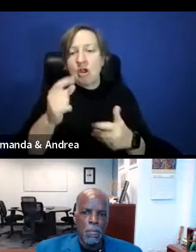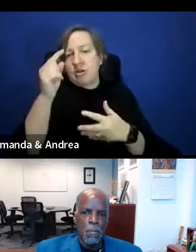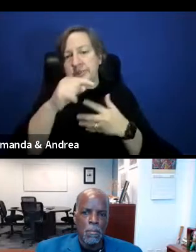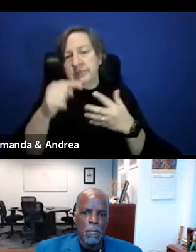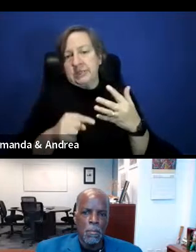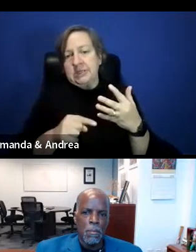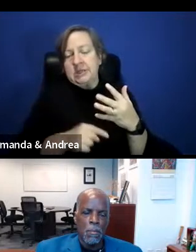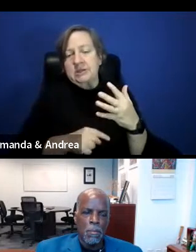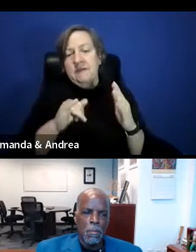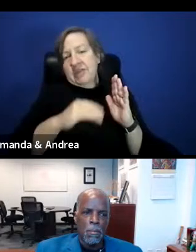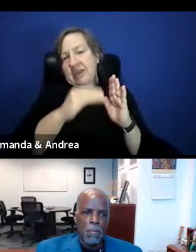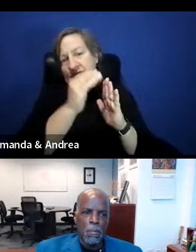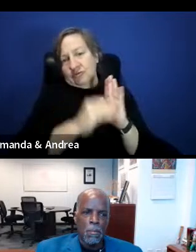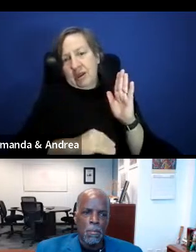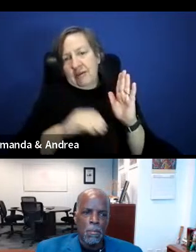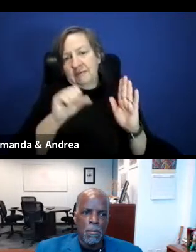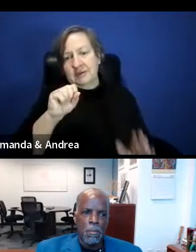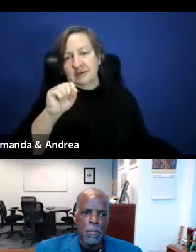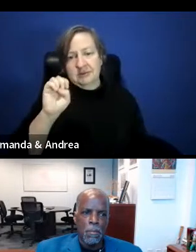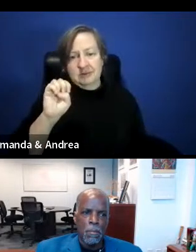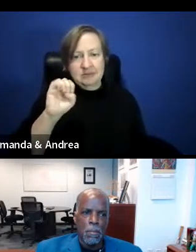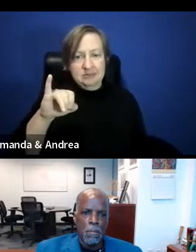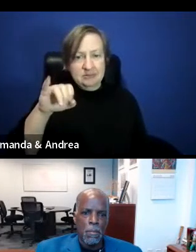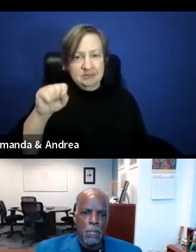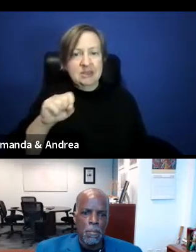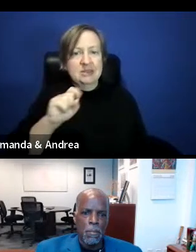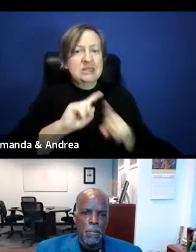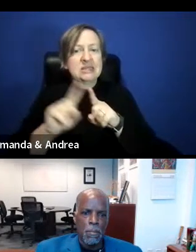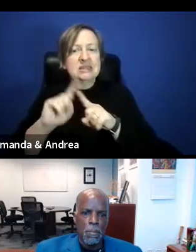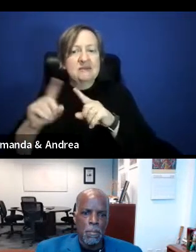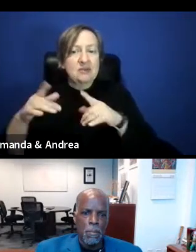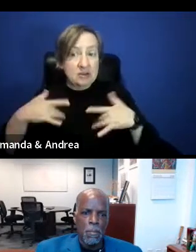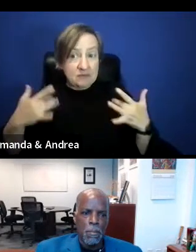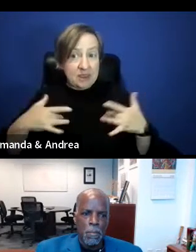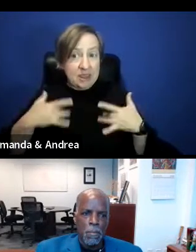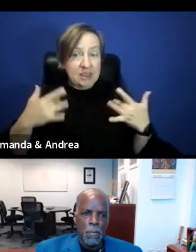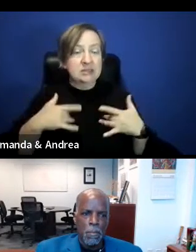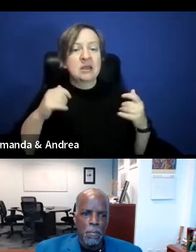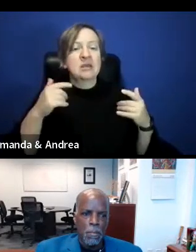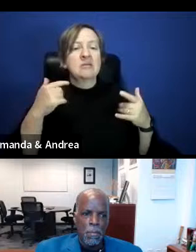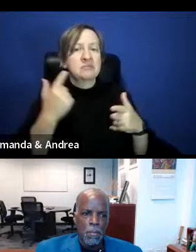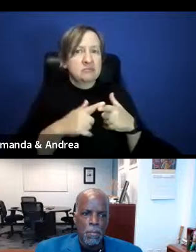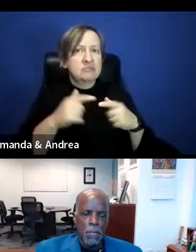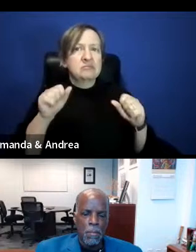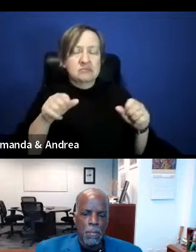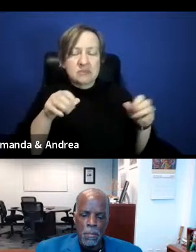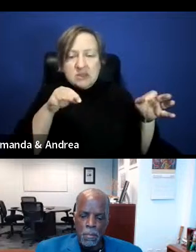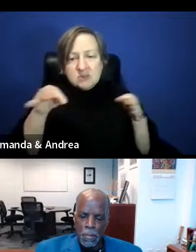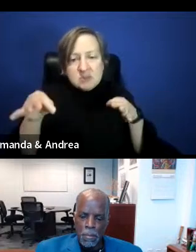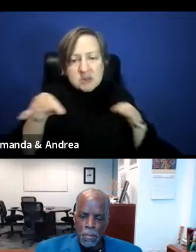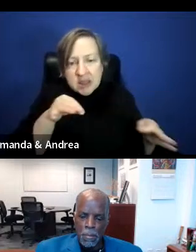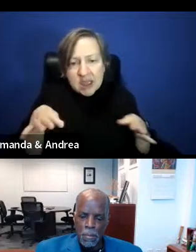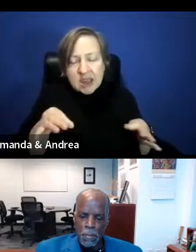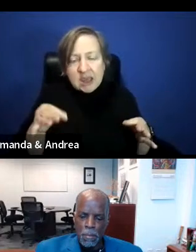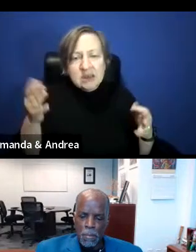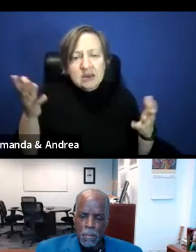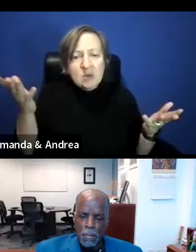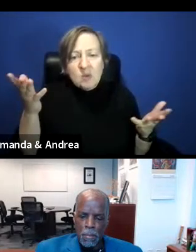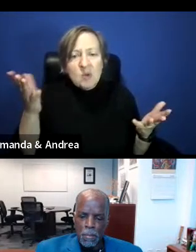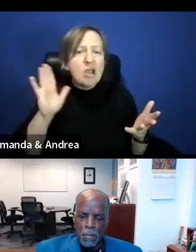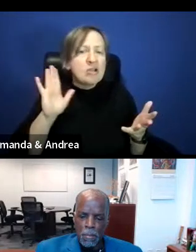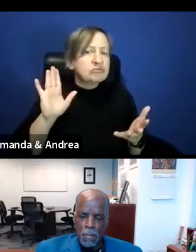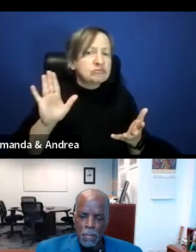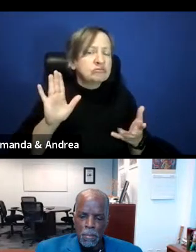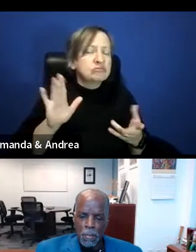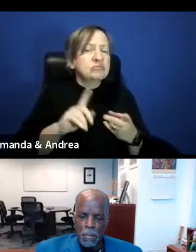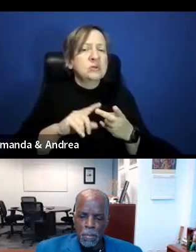those areas or to those different events, and be able to explain what is there and answer some